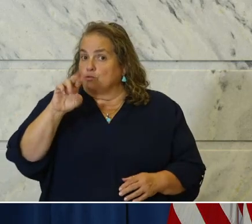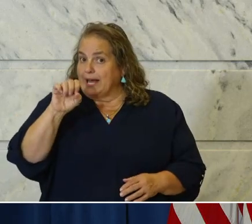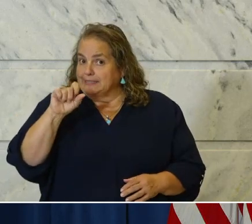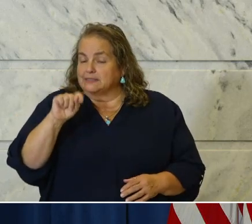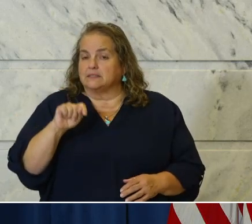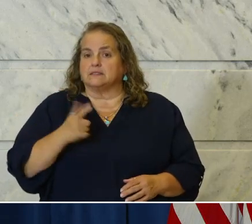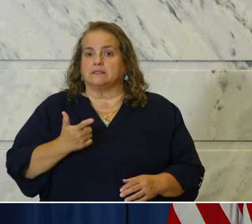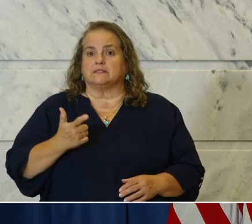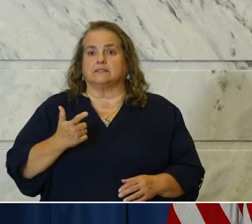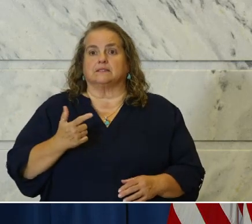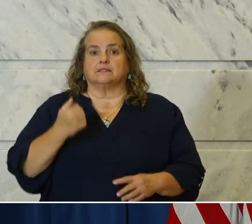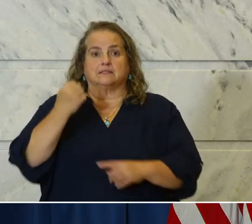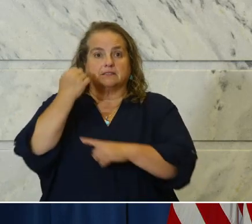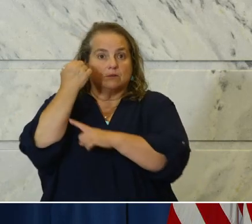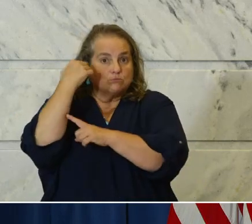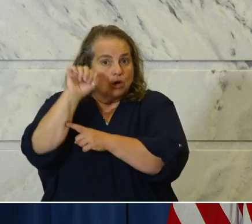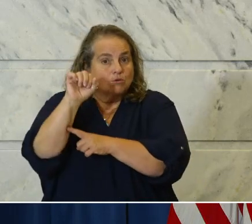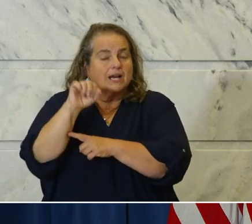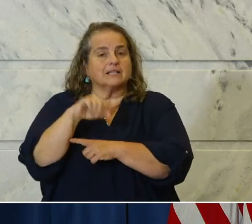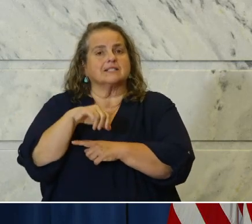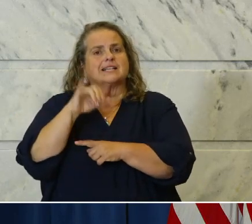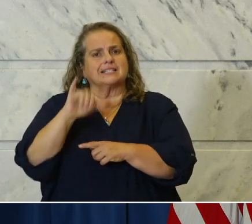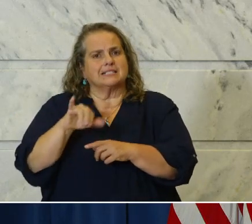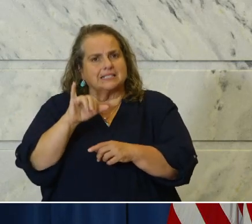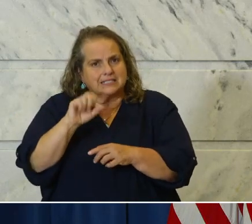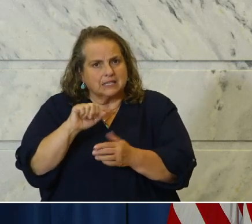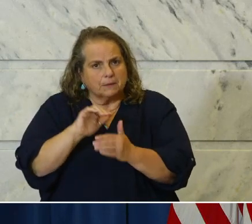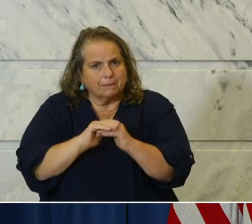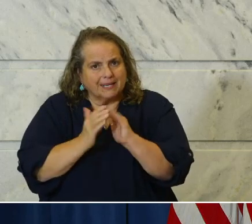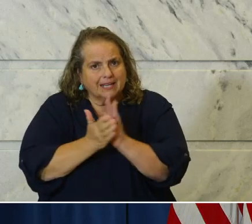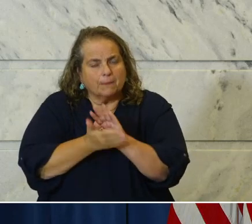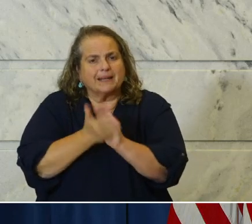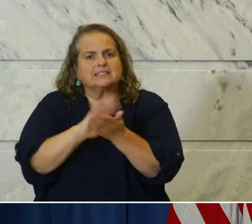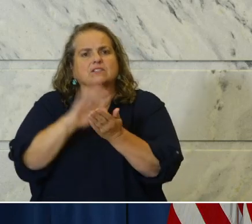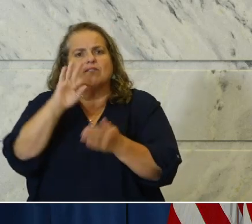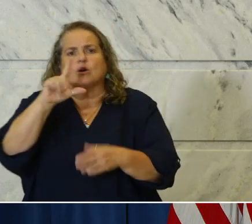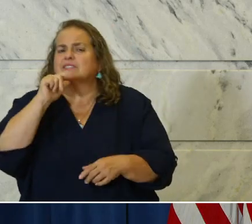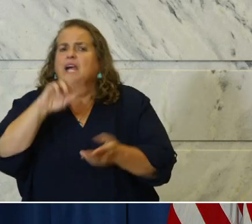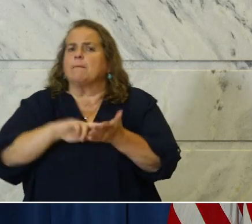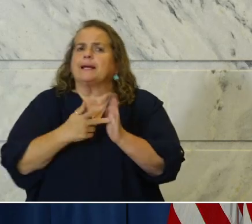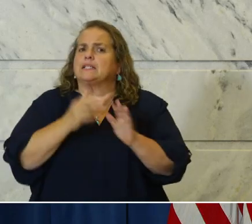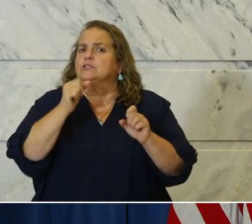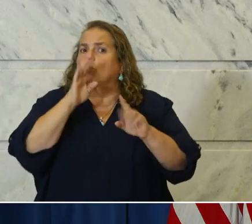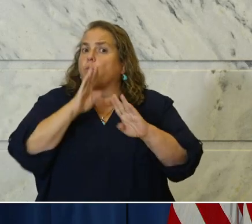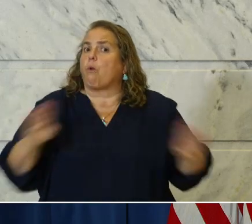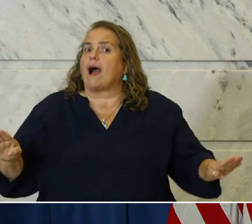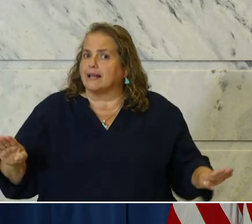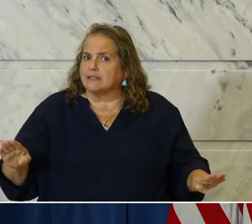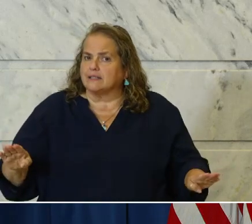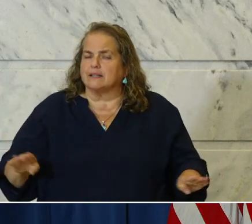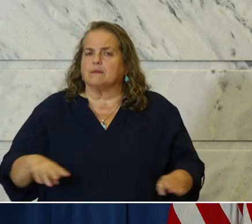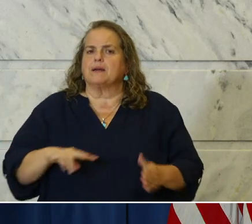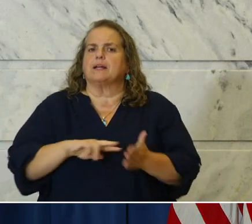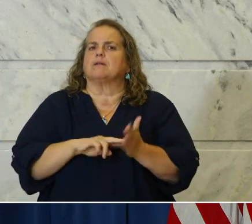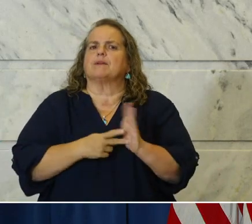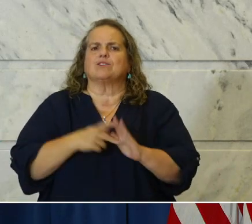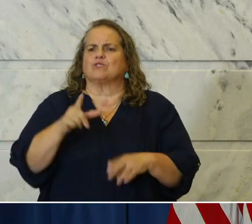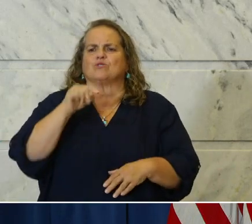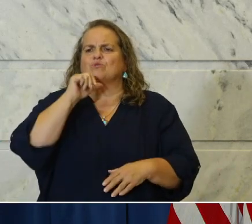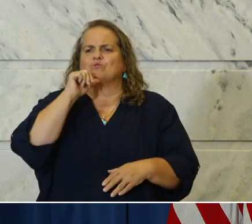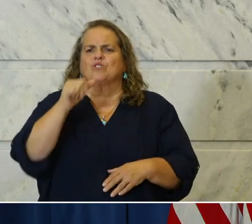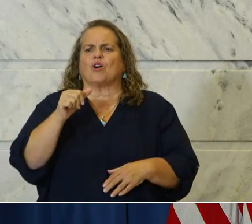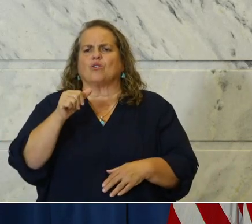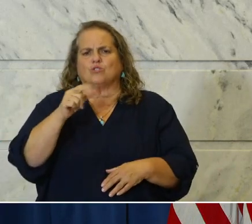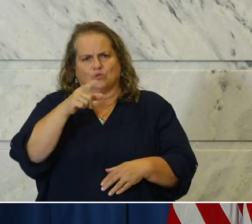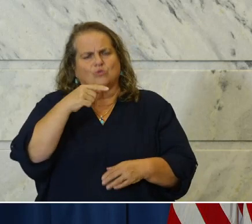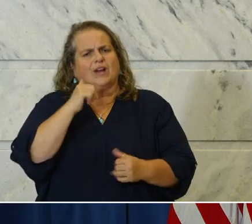one that is peaceful. That doesn't mean that it's quiet. It doesn't mean that people don't give